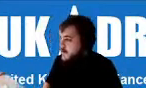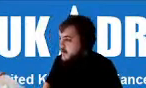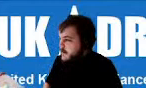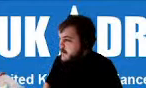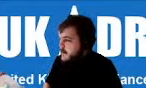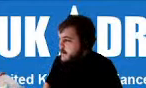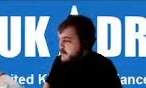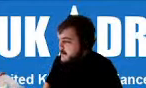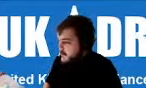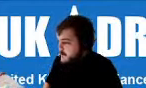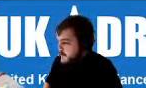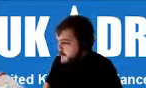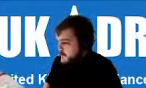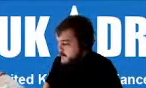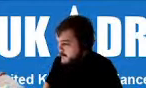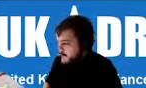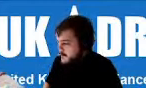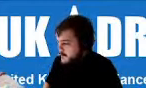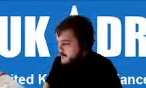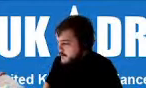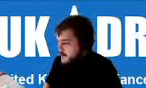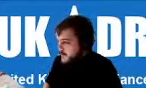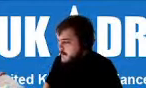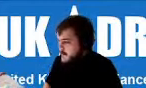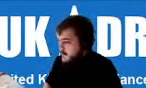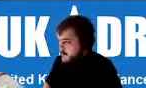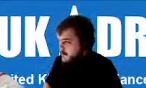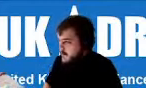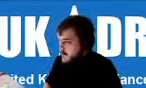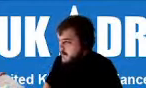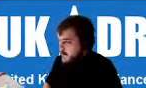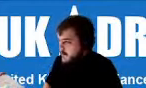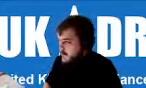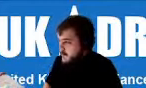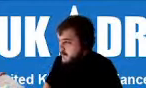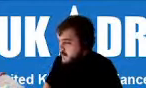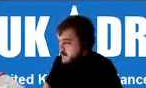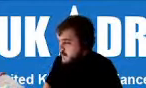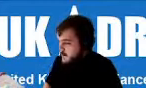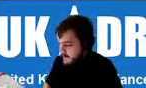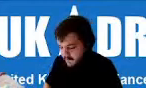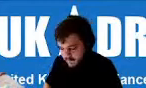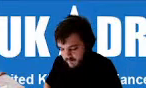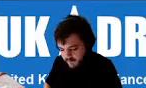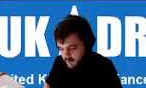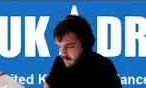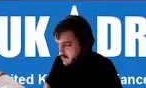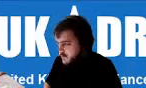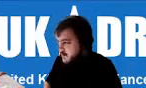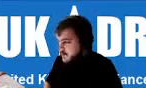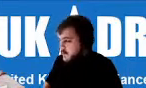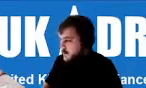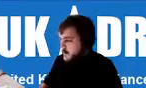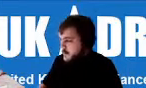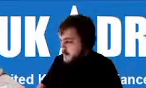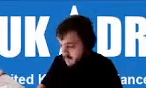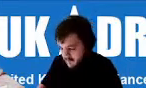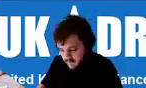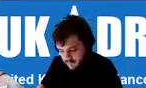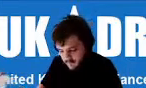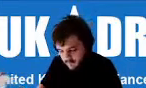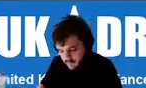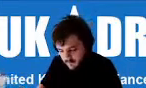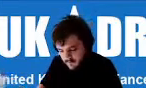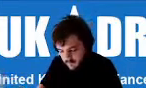will encourage people in the room to raise their hands and also have an opportunity now to